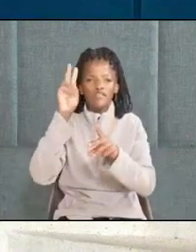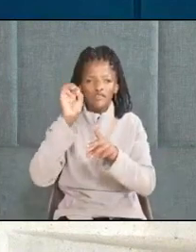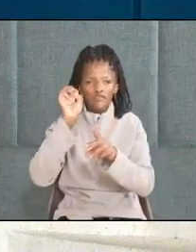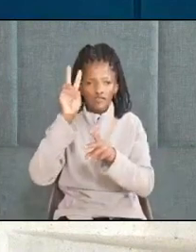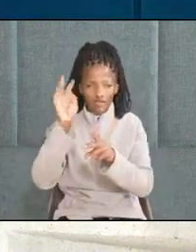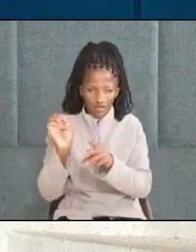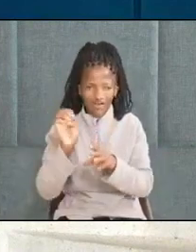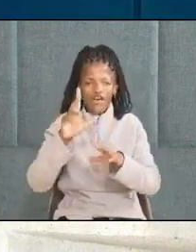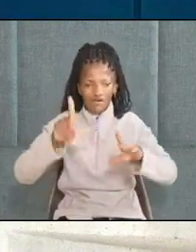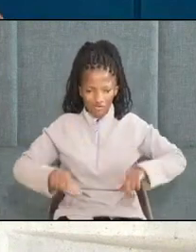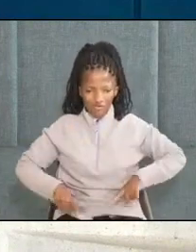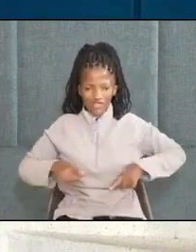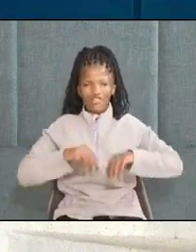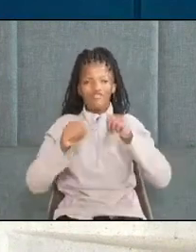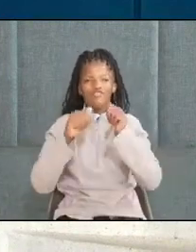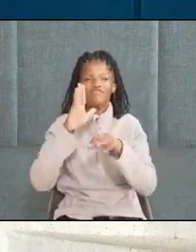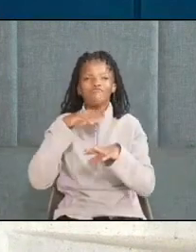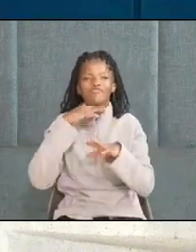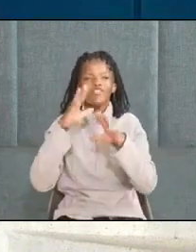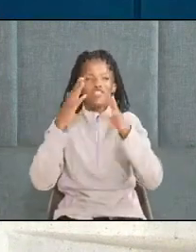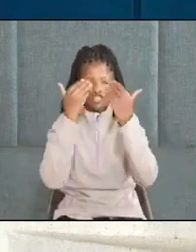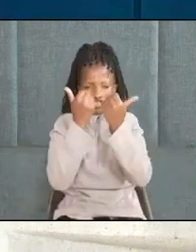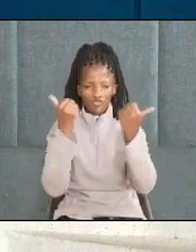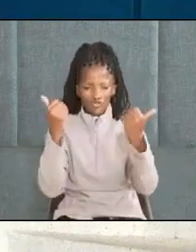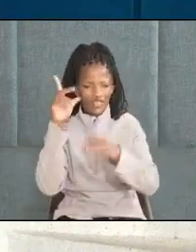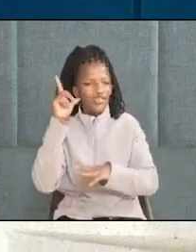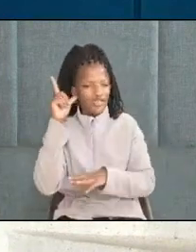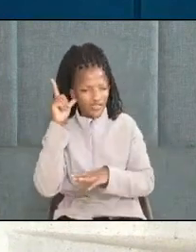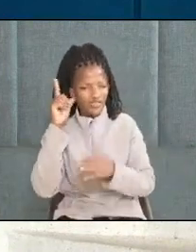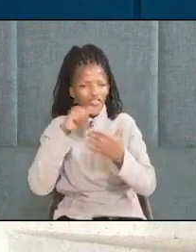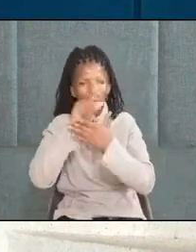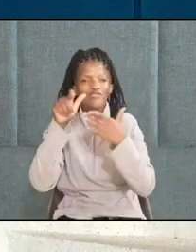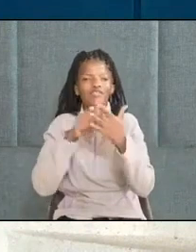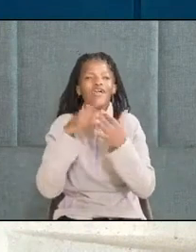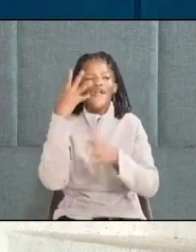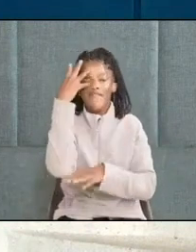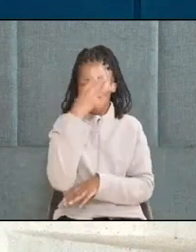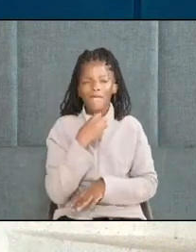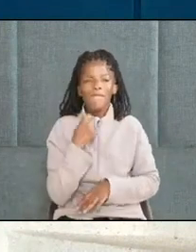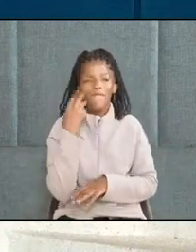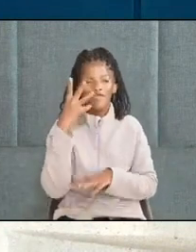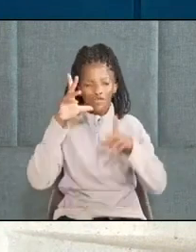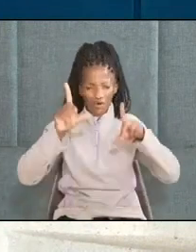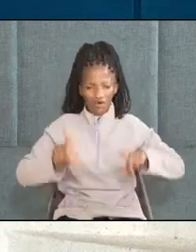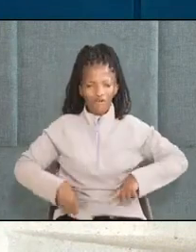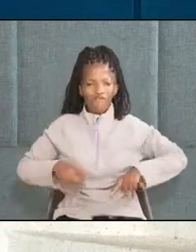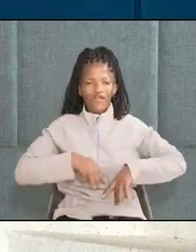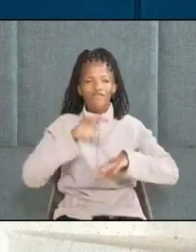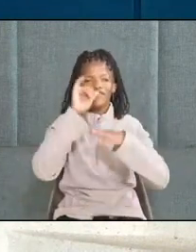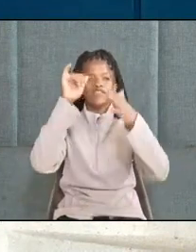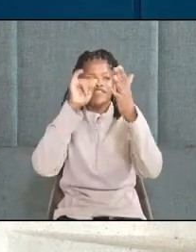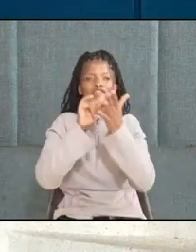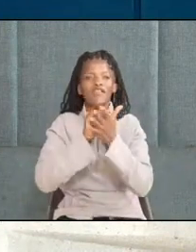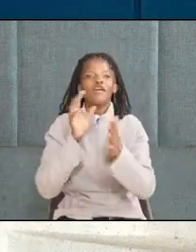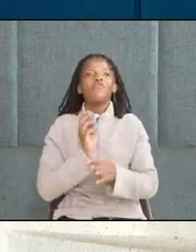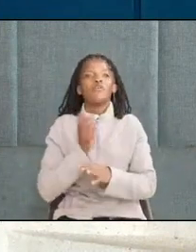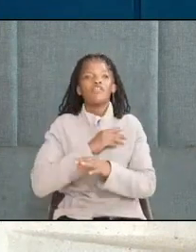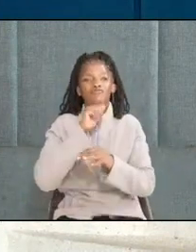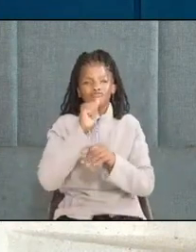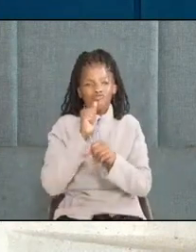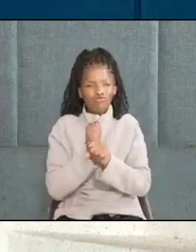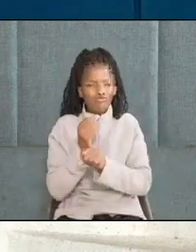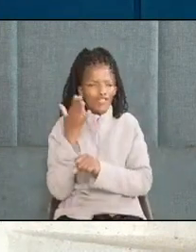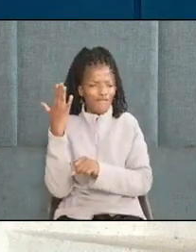taken away. Children, listen to this. The beauty of life is that we cannot undo the